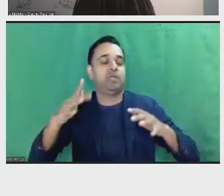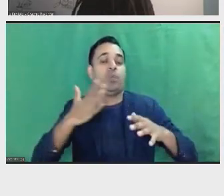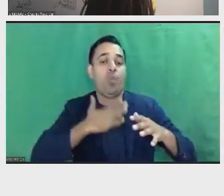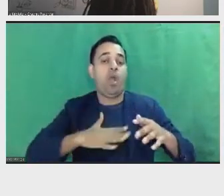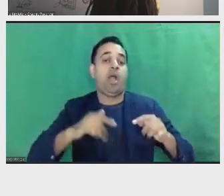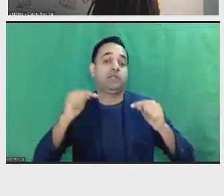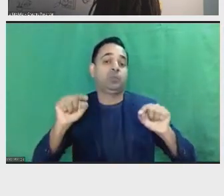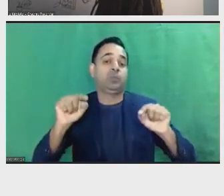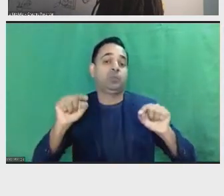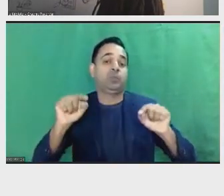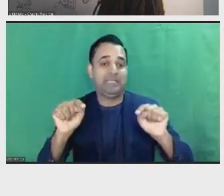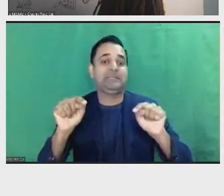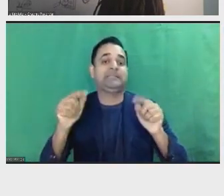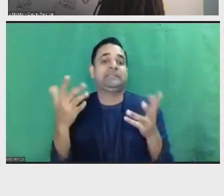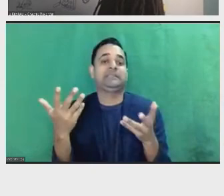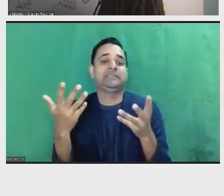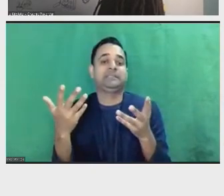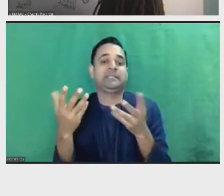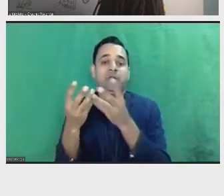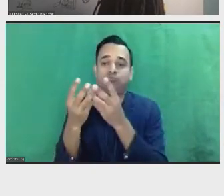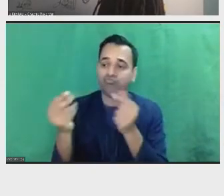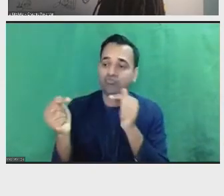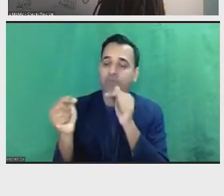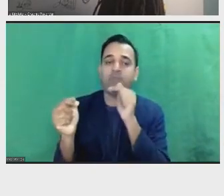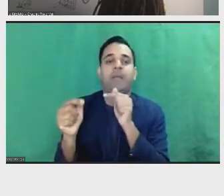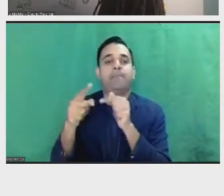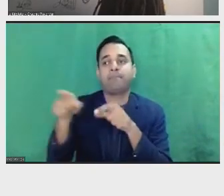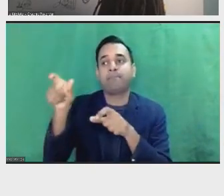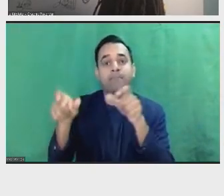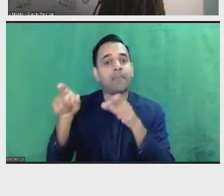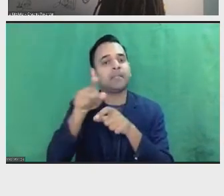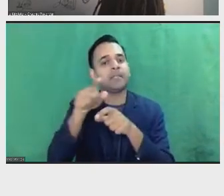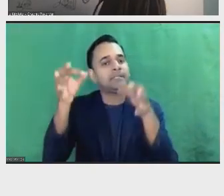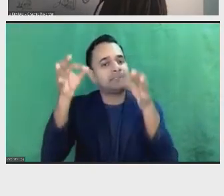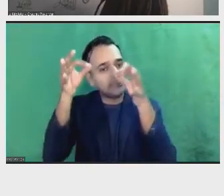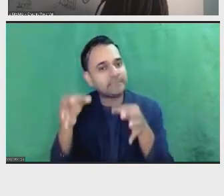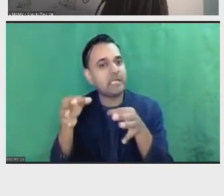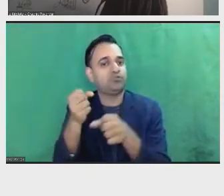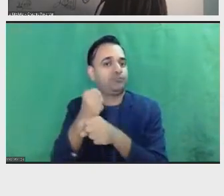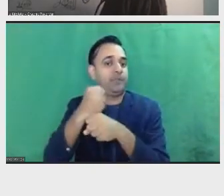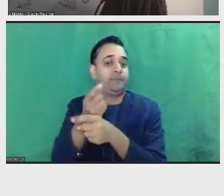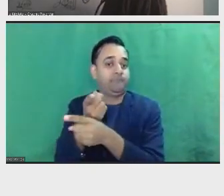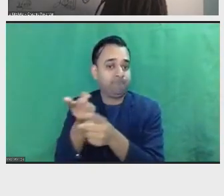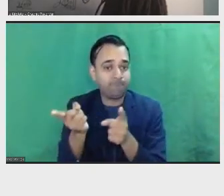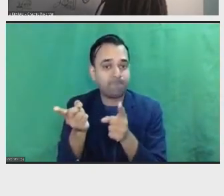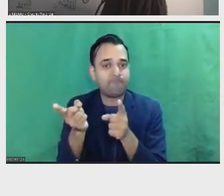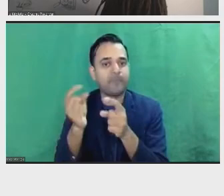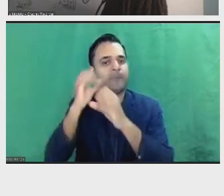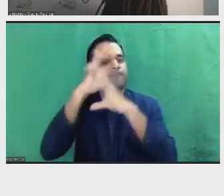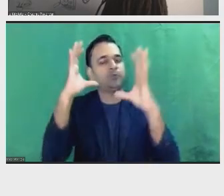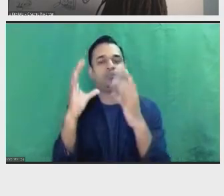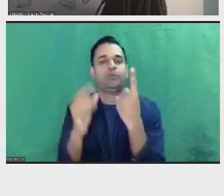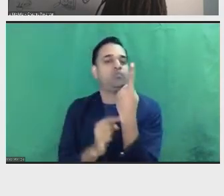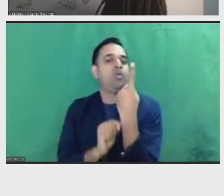my vision is one that is positive, where we're going to do that. We've made a lot of progress. I think we should all, men and women, be